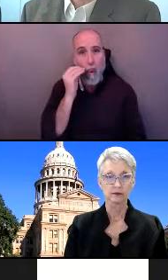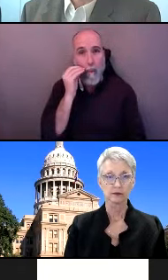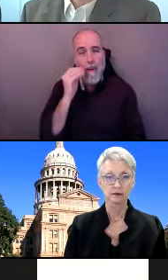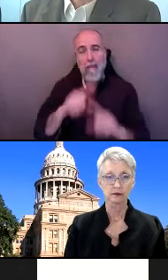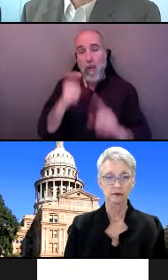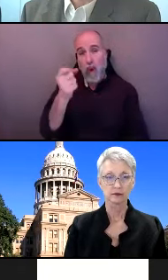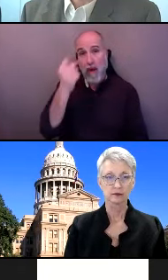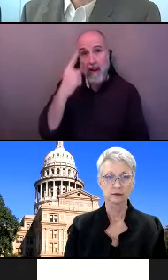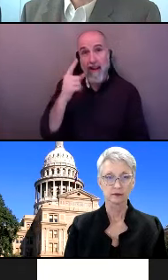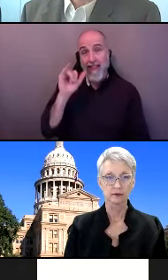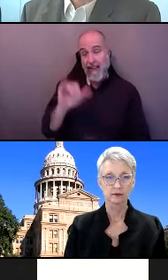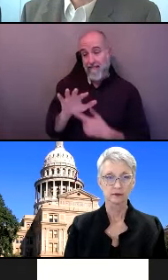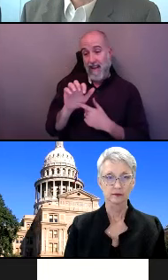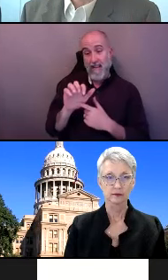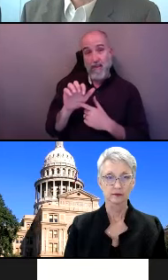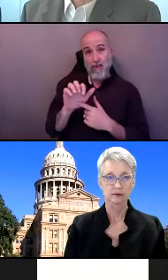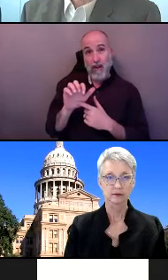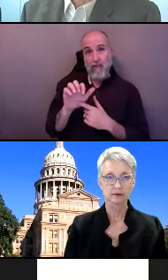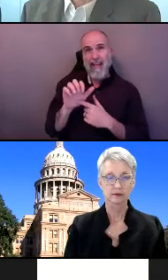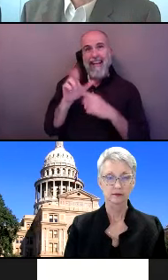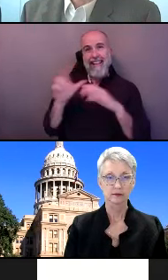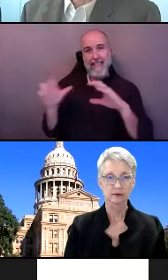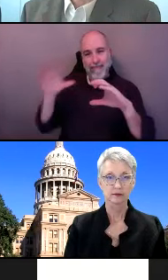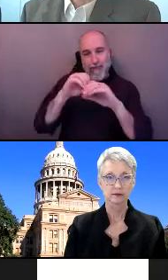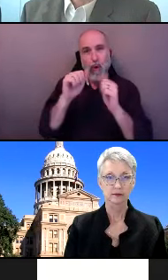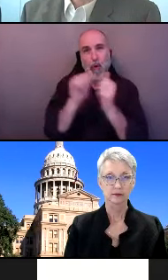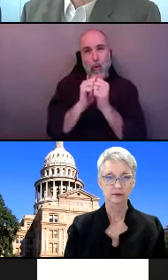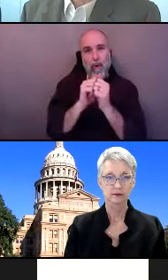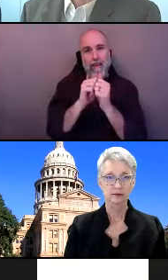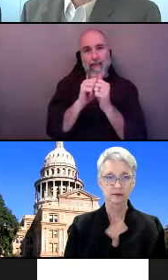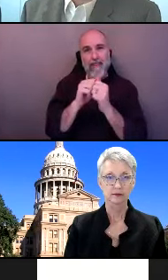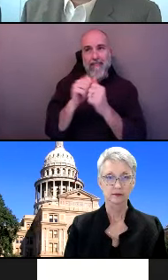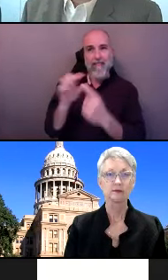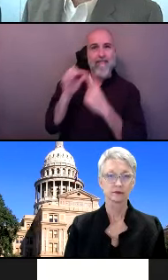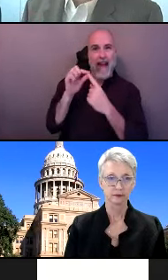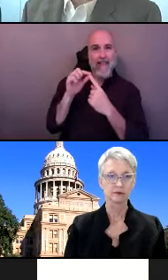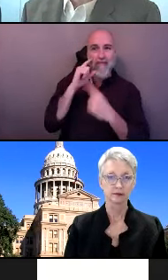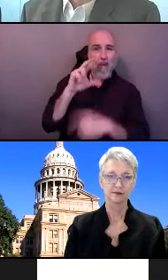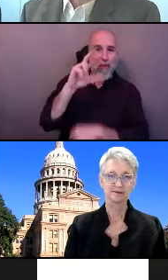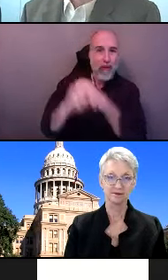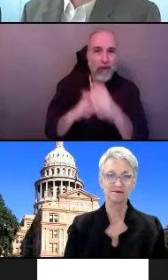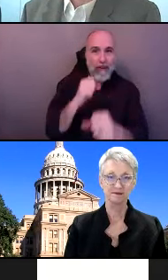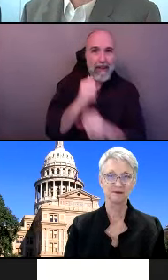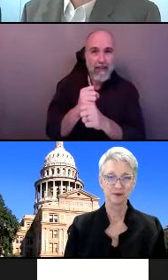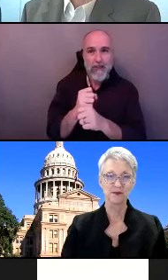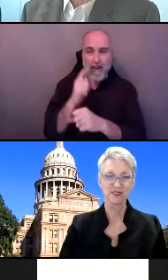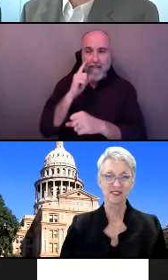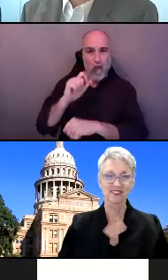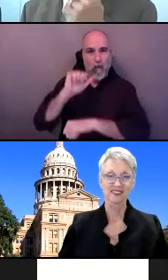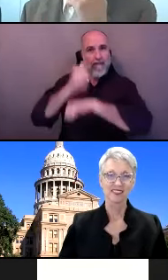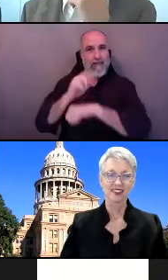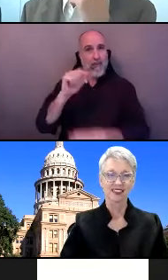they finance that $500 as part of the overall cost of the home over 30 years for a 30-year fixed rate